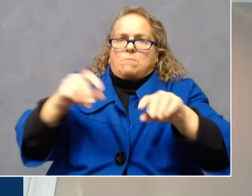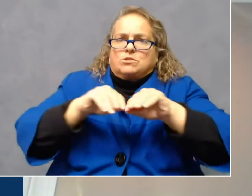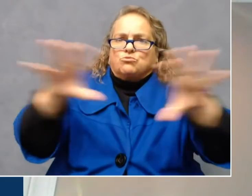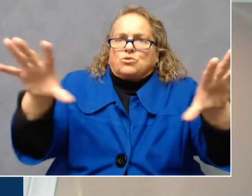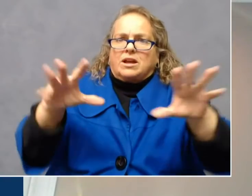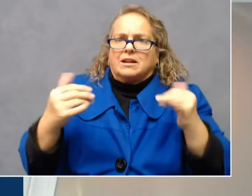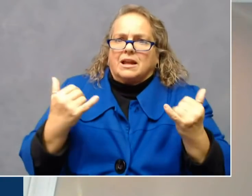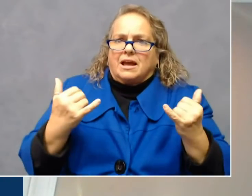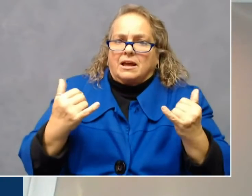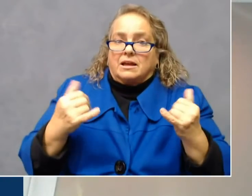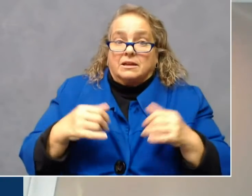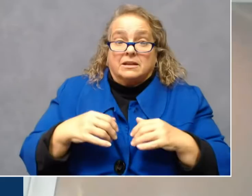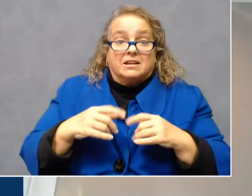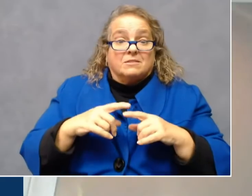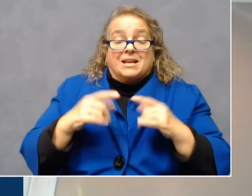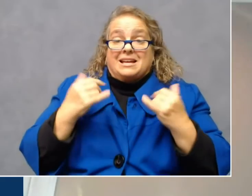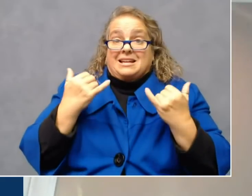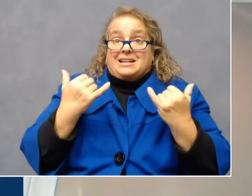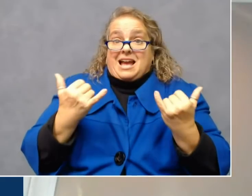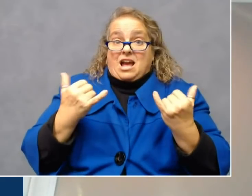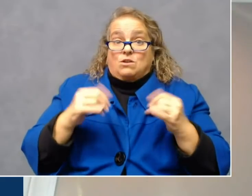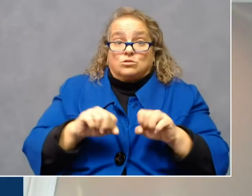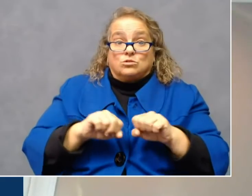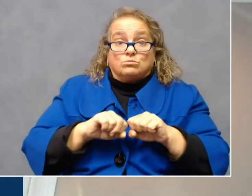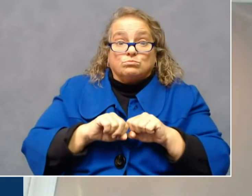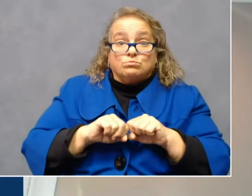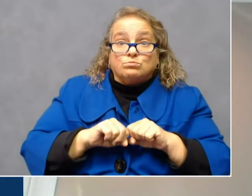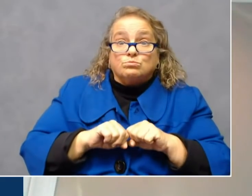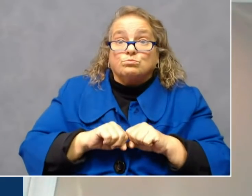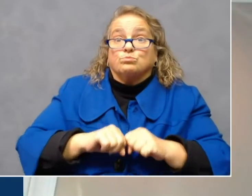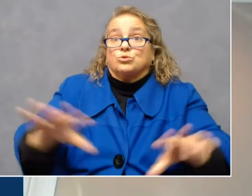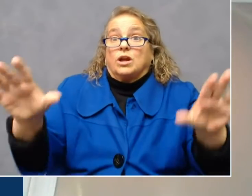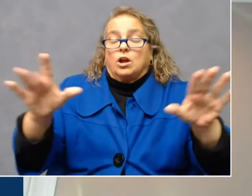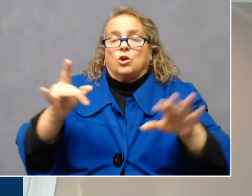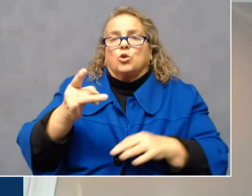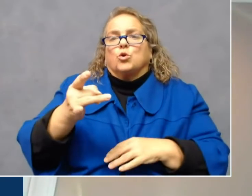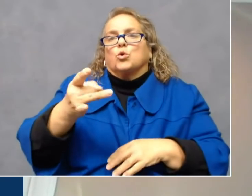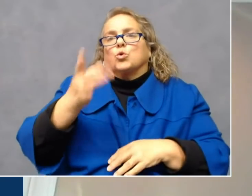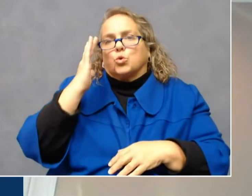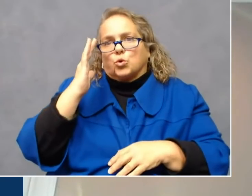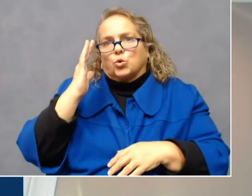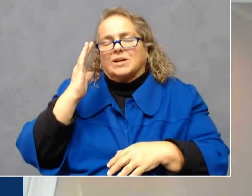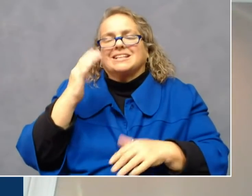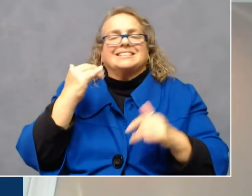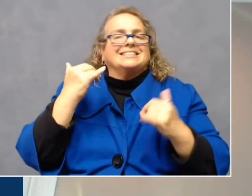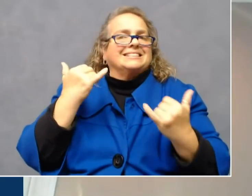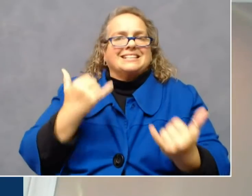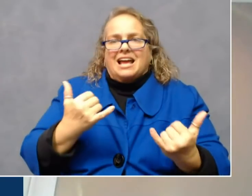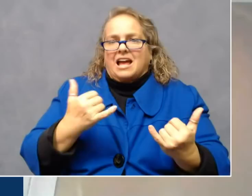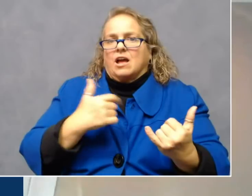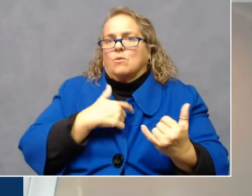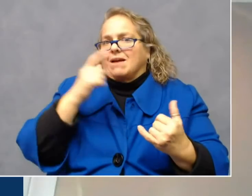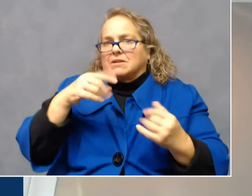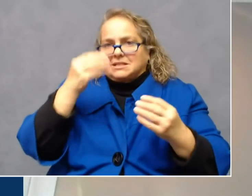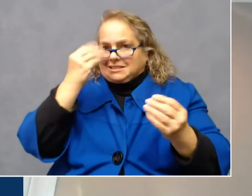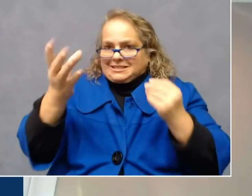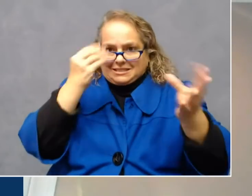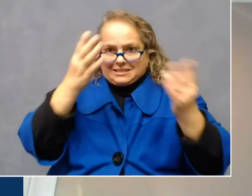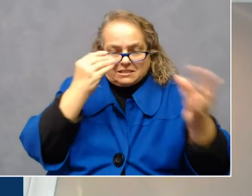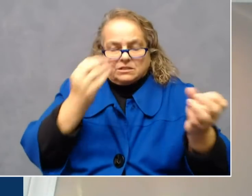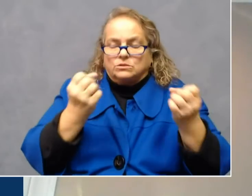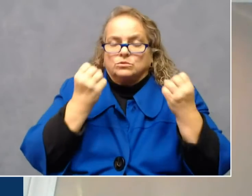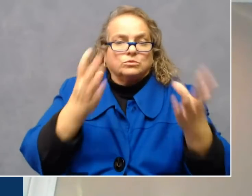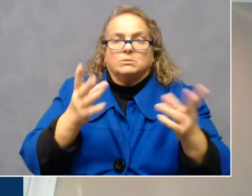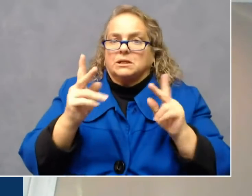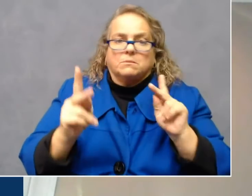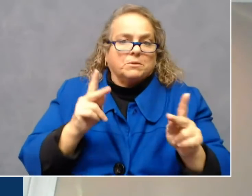spread of the infection and more into what I would call a mitigation phase. So the last comment I'd